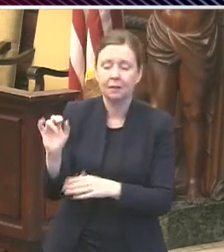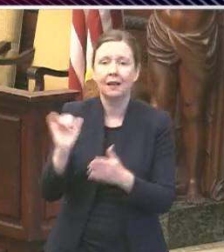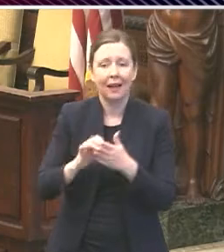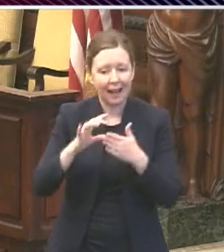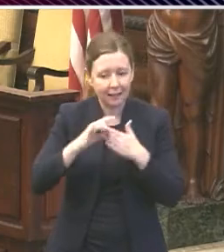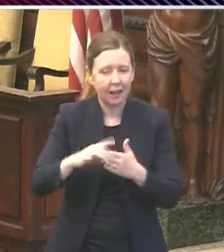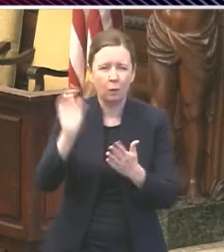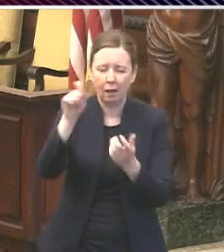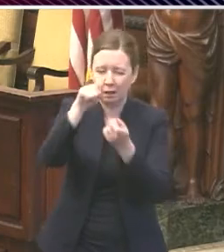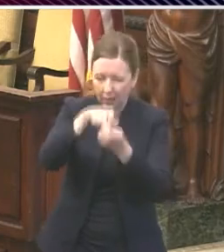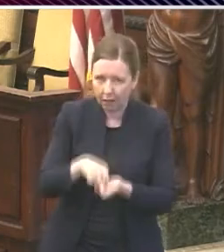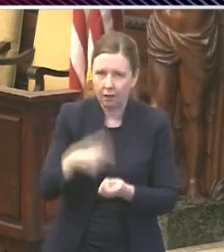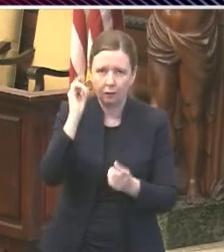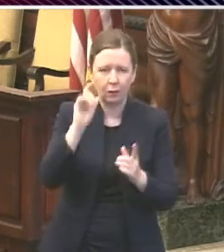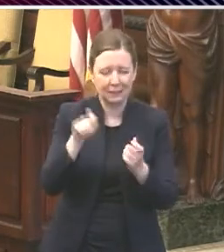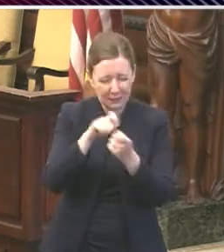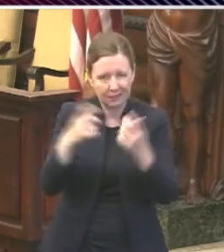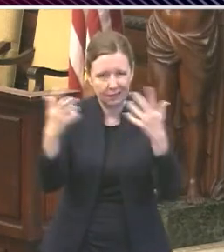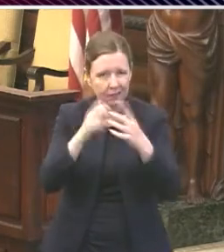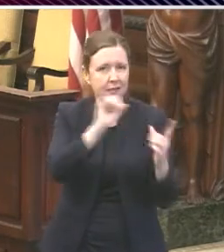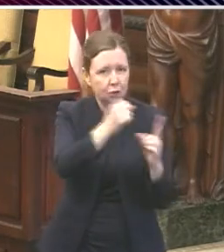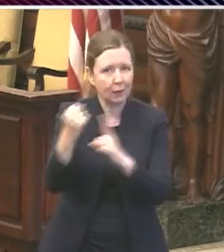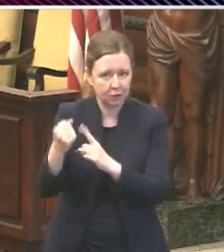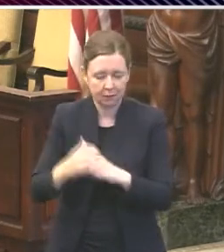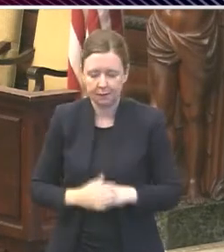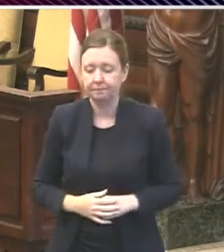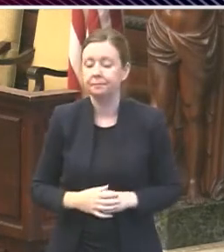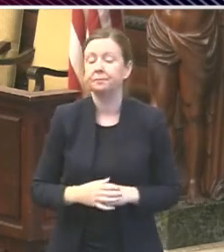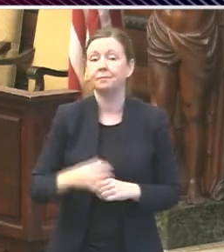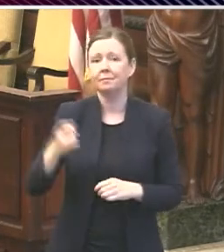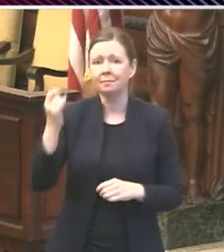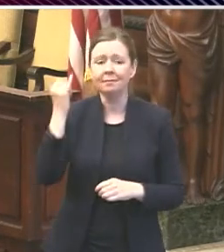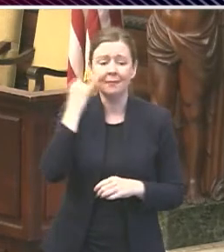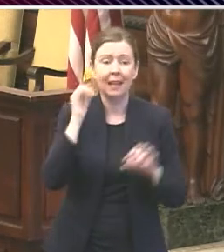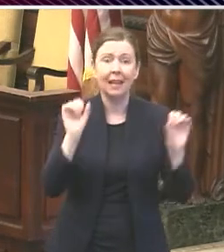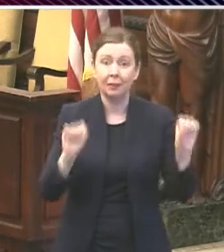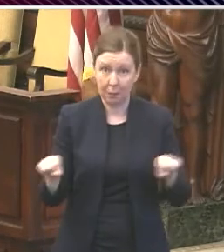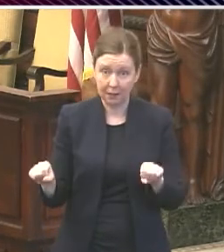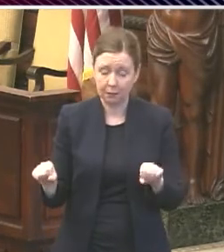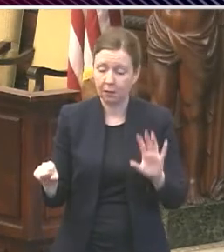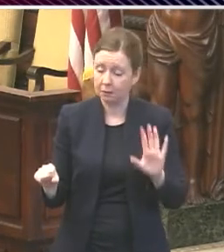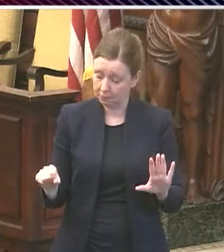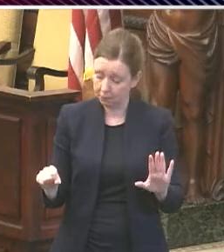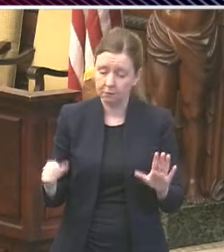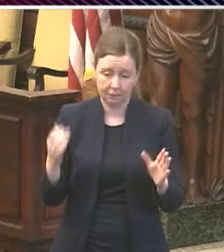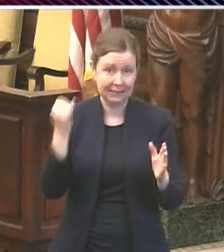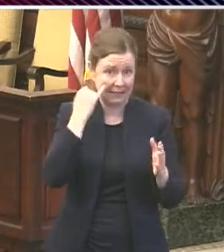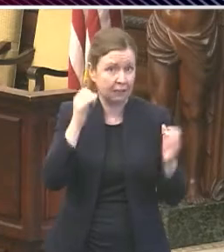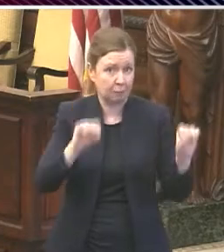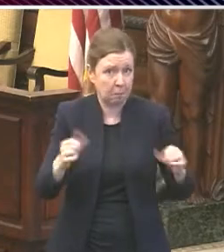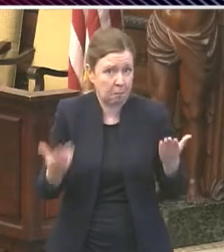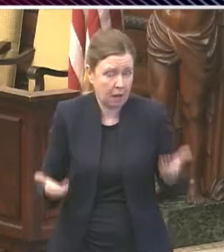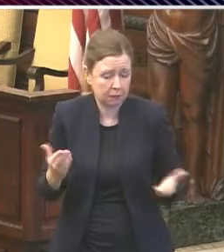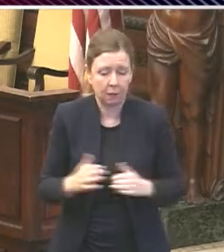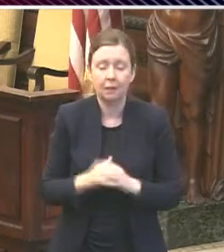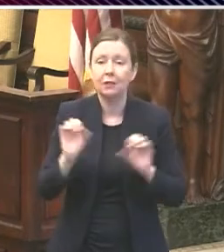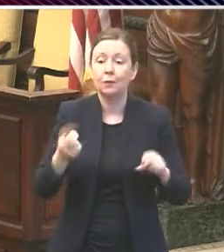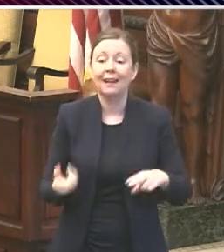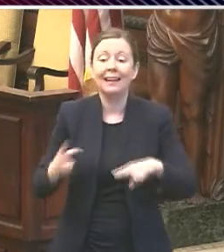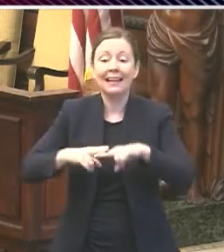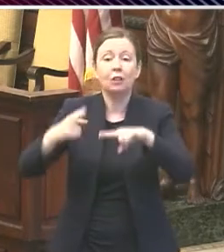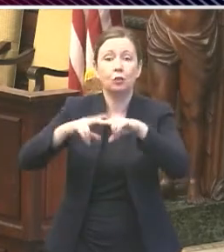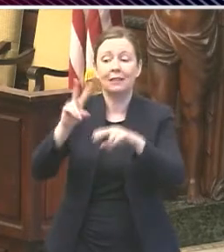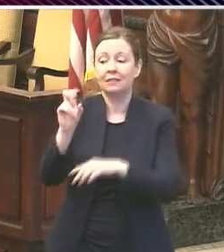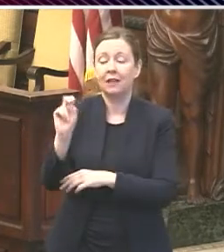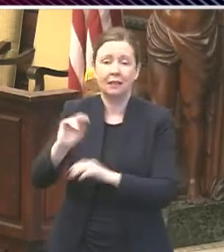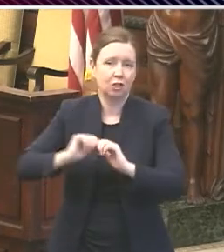specific situations. And here's the basic idea, that if it's possible, and it may not be possible, but if it's possible, you can increase ventilation in a building